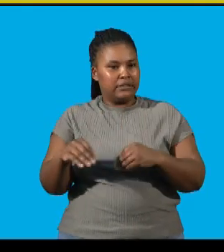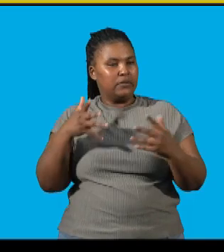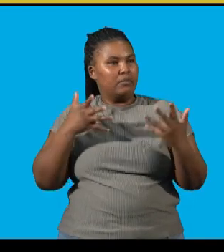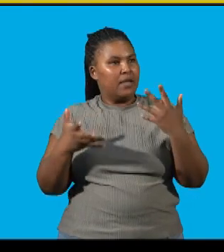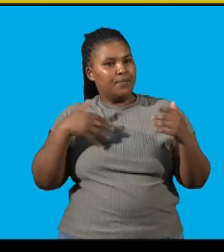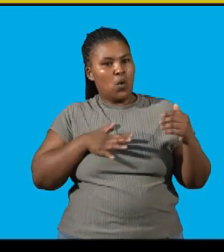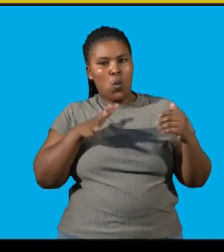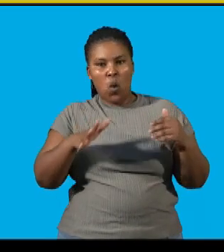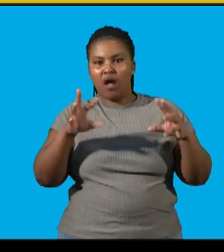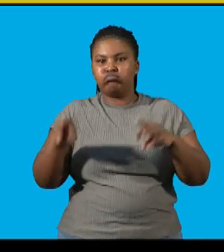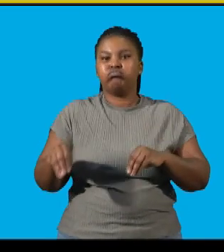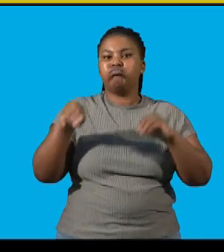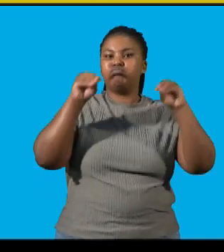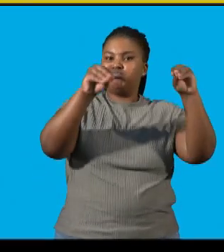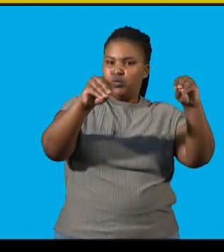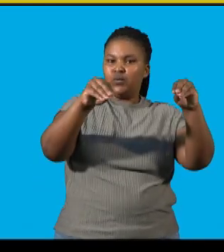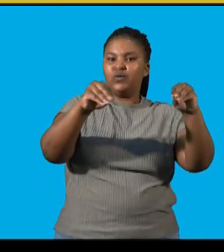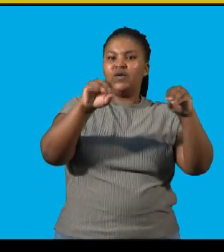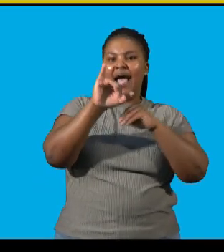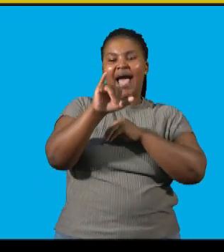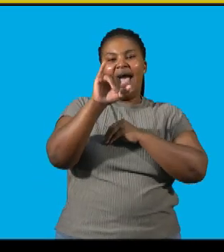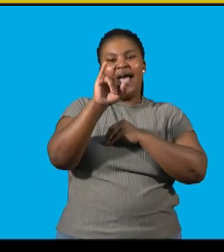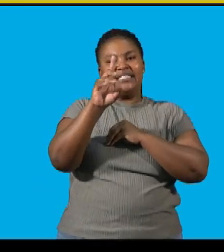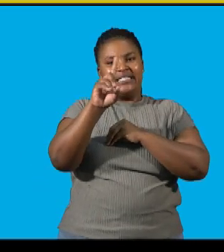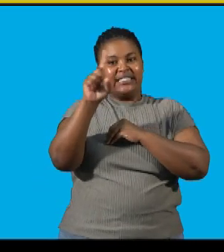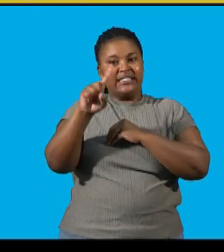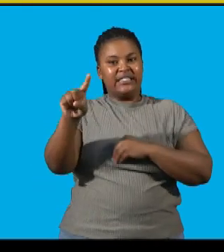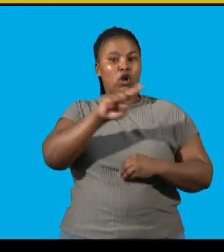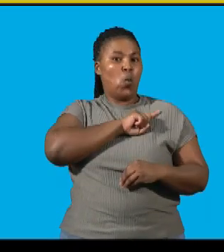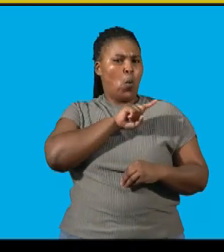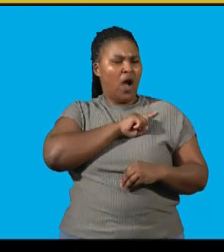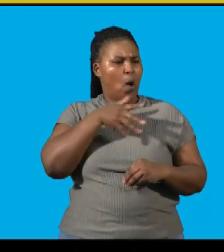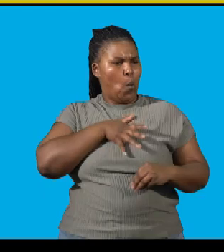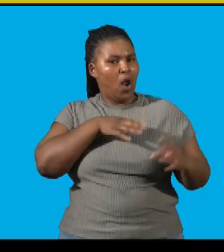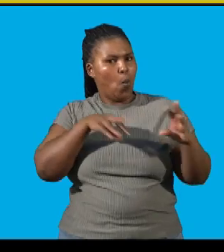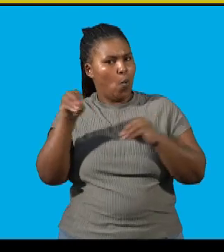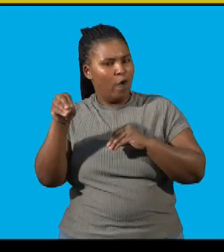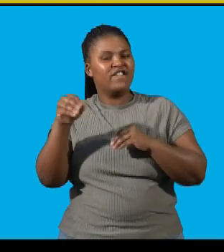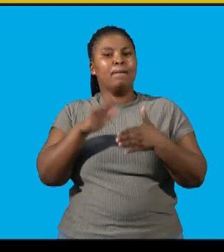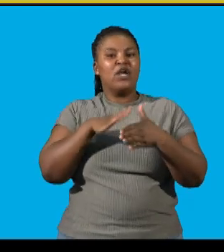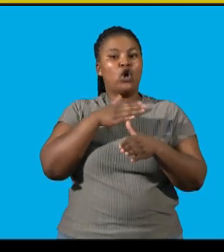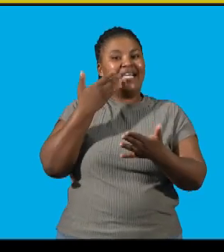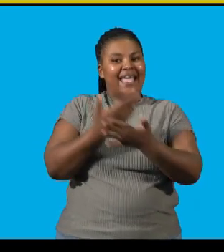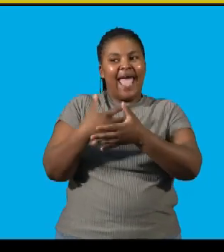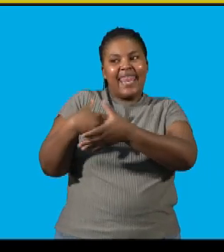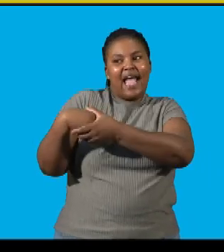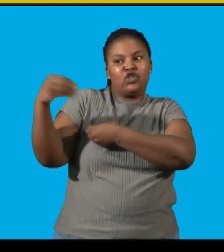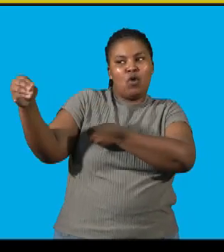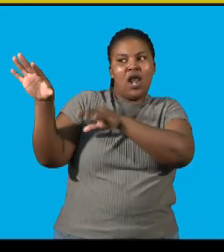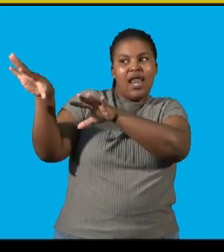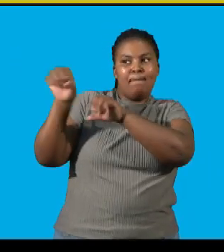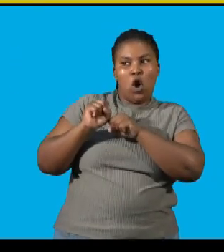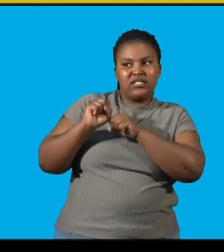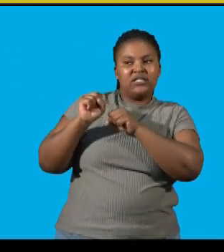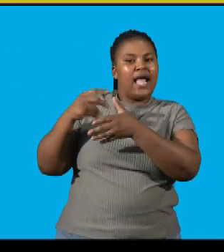to go and locate in the IDZ because they realize that we can export and